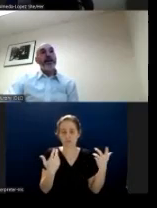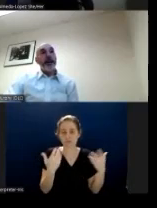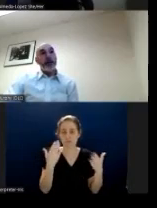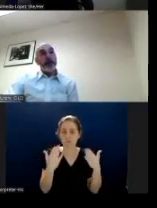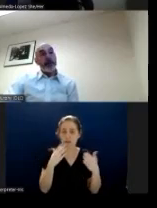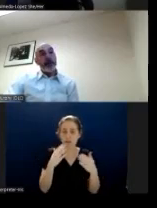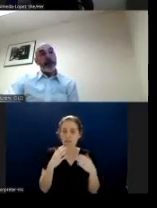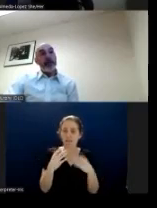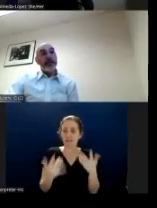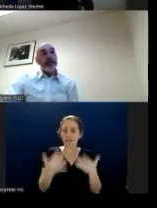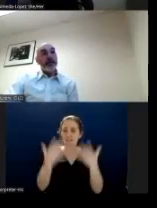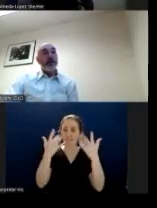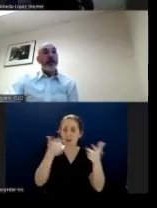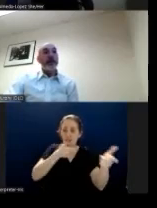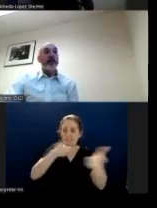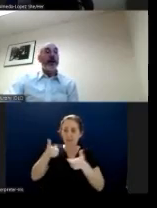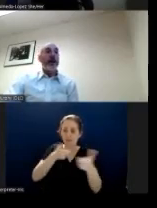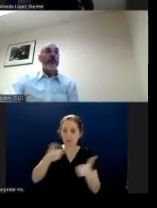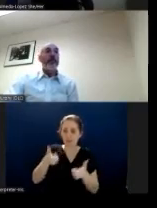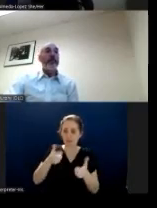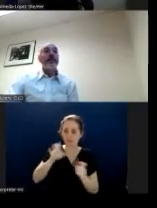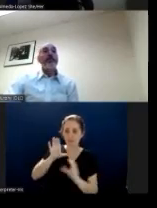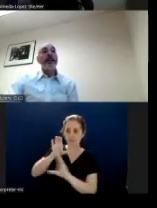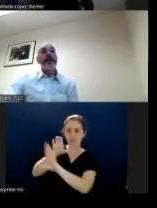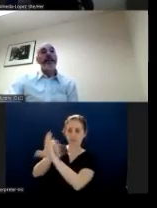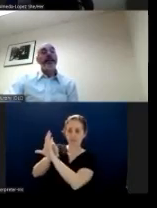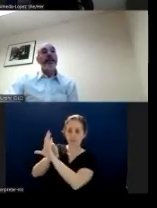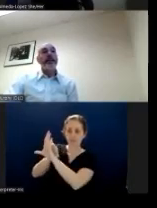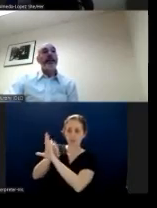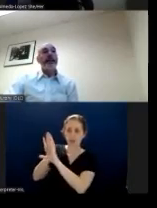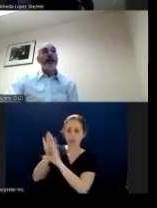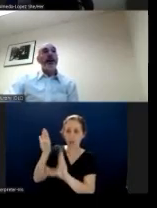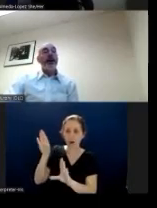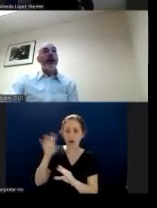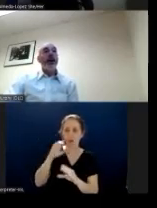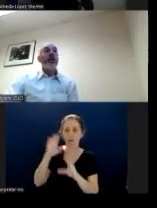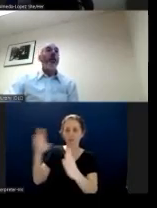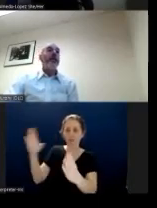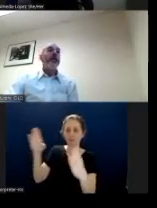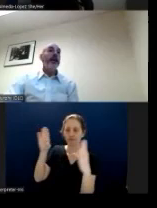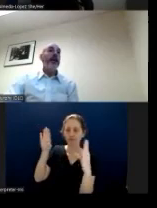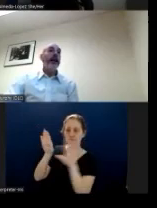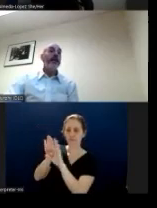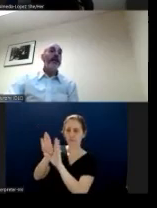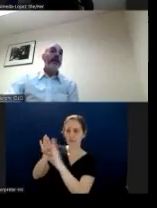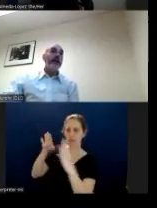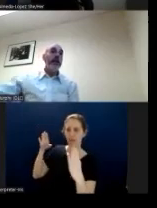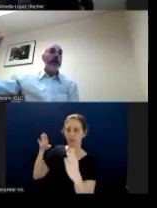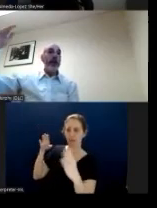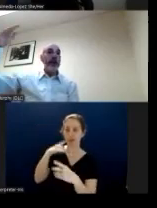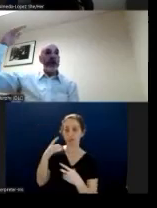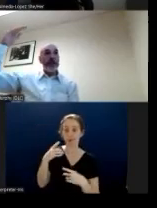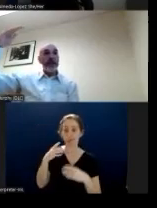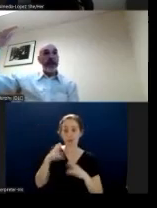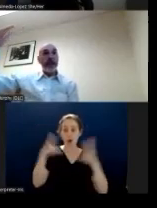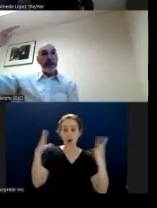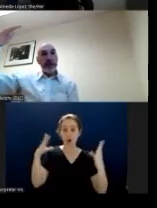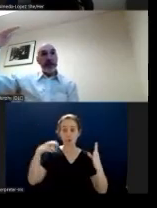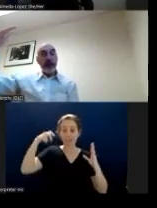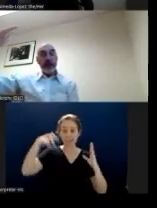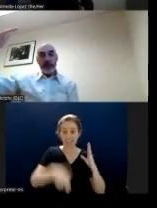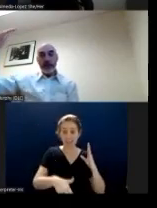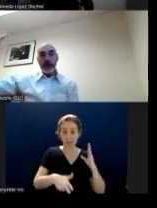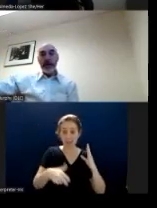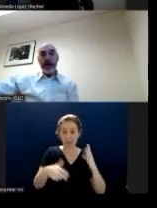fire extinguishers that are attached to the walls. Display cases, open staircases. Where the